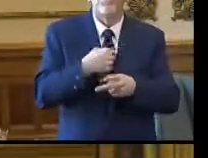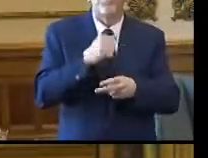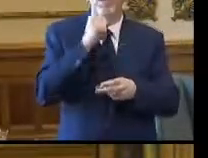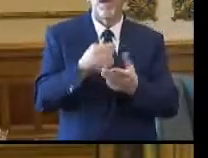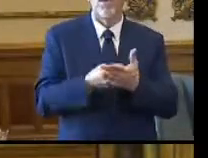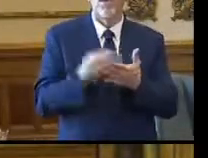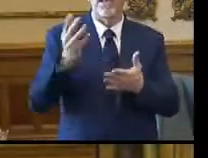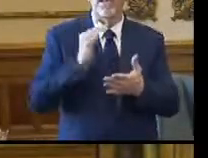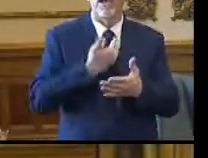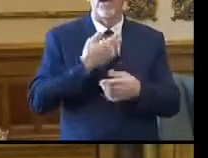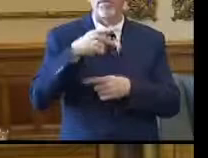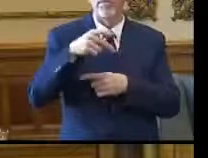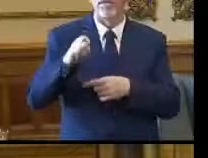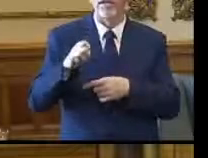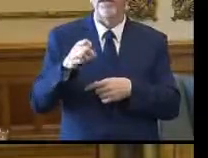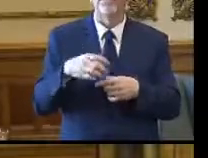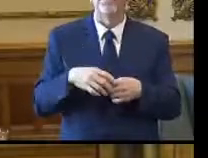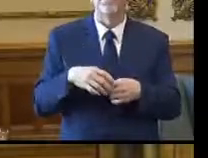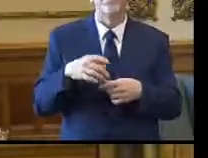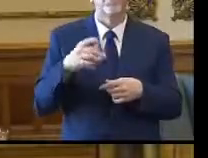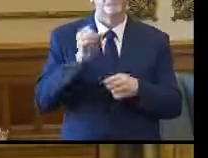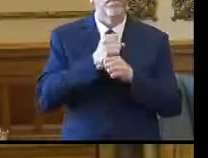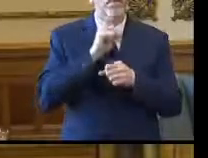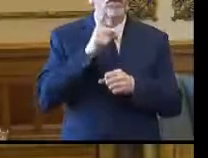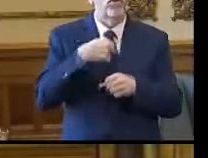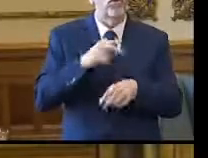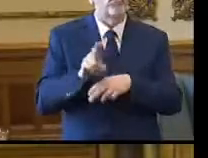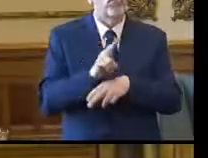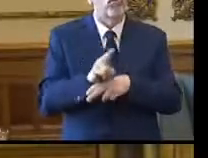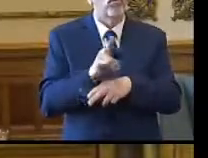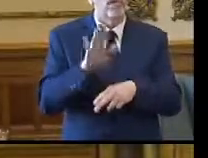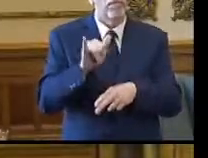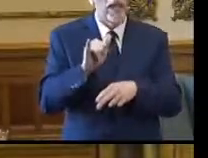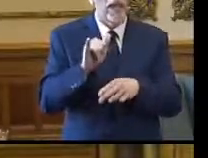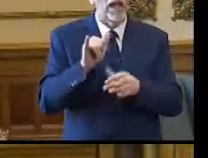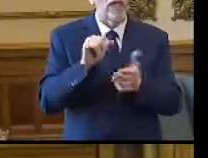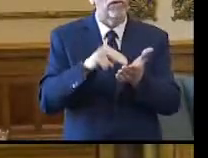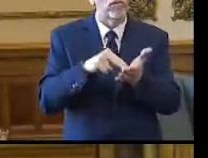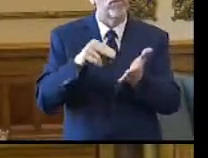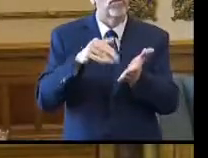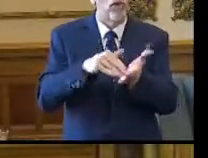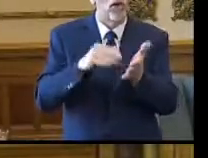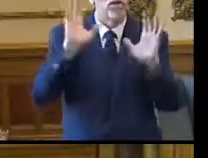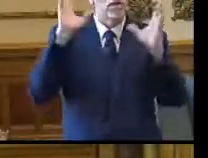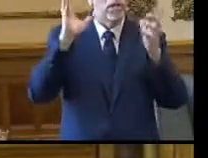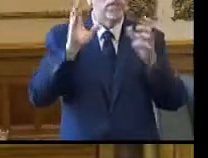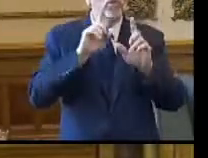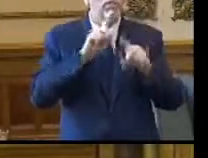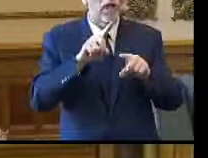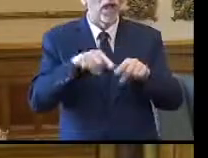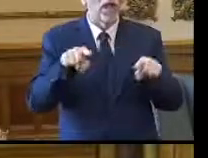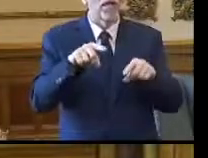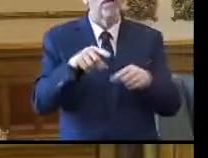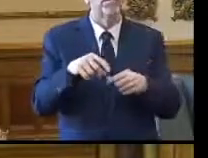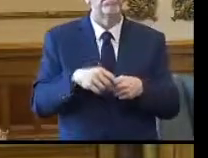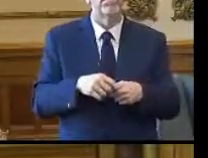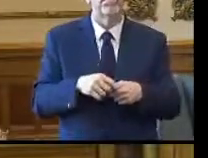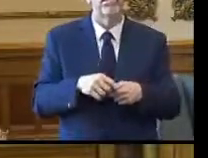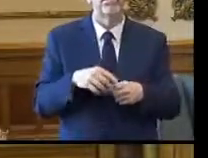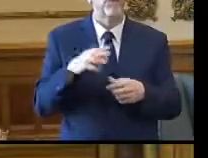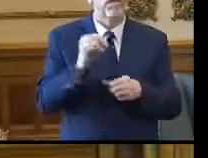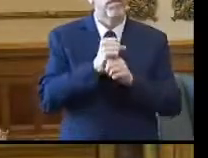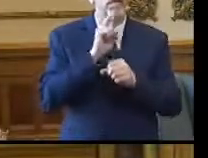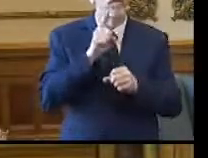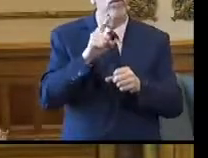our personal protective equipment, to make sure that it is being used by healthcare professionals and by first responders and long-term care facilities, and to